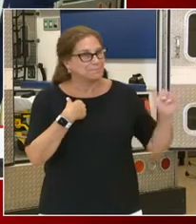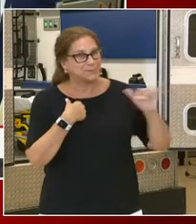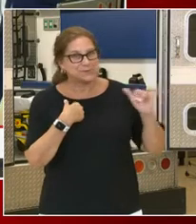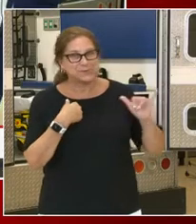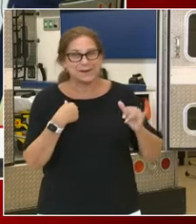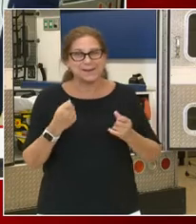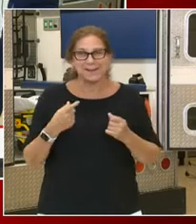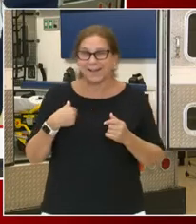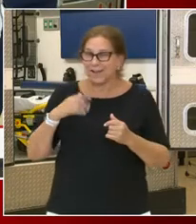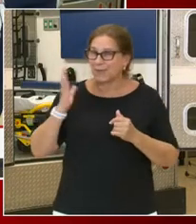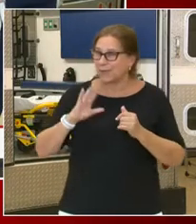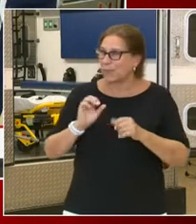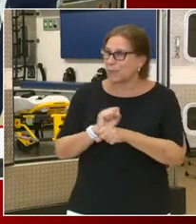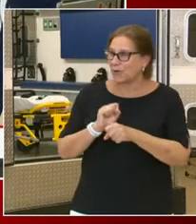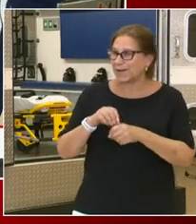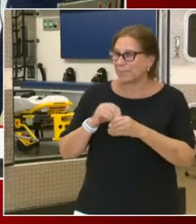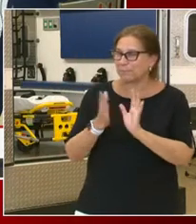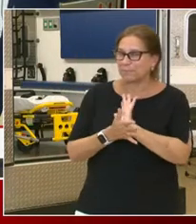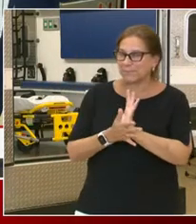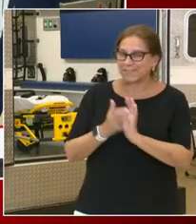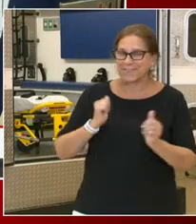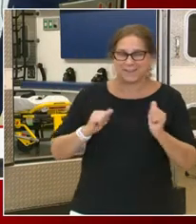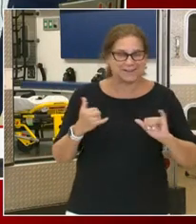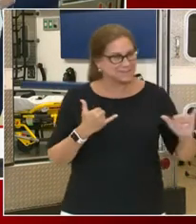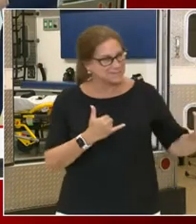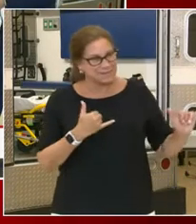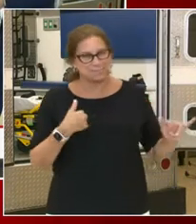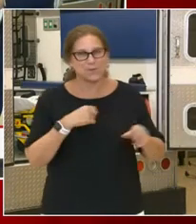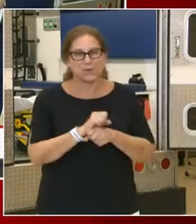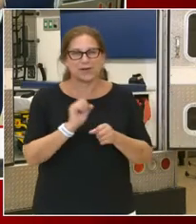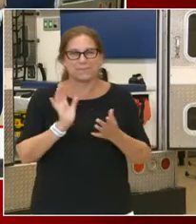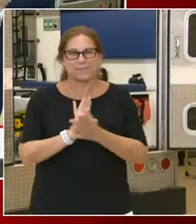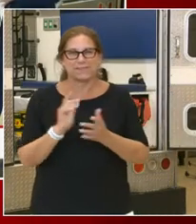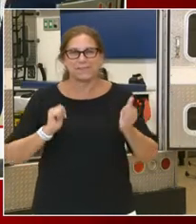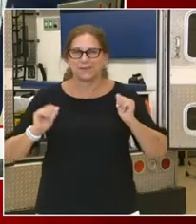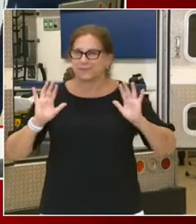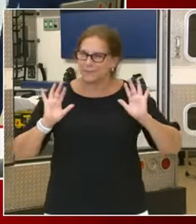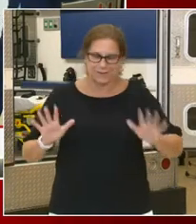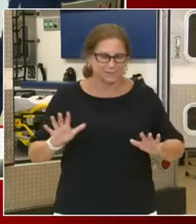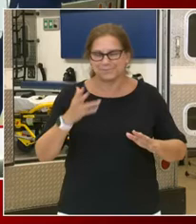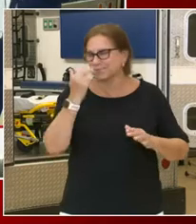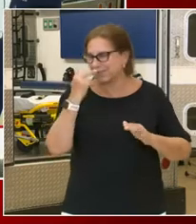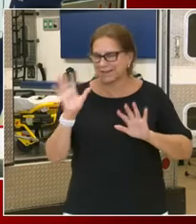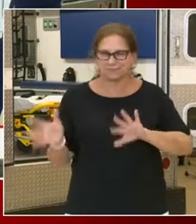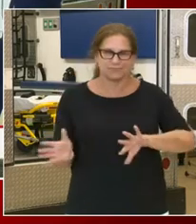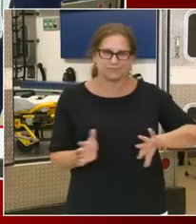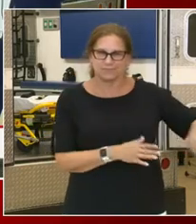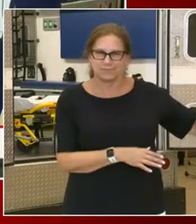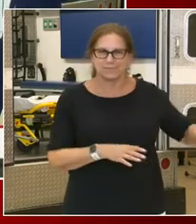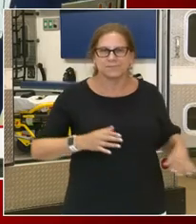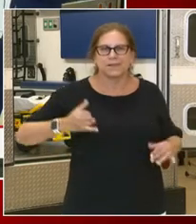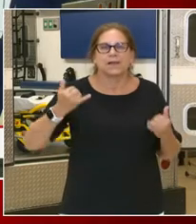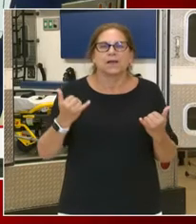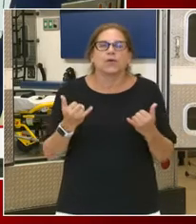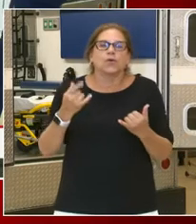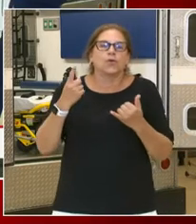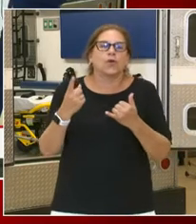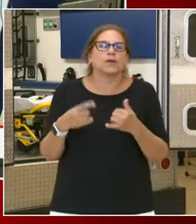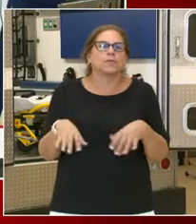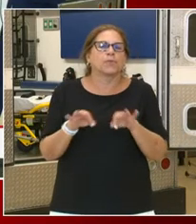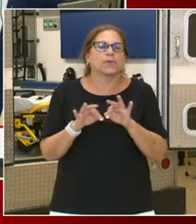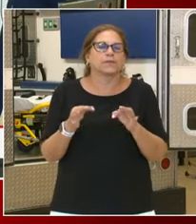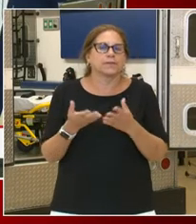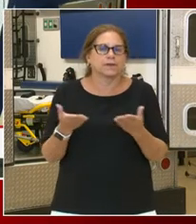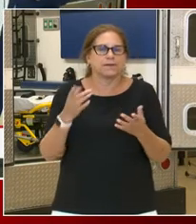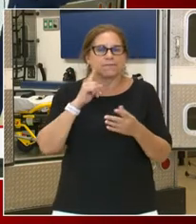But Director Smith, I want to talk about one of the key tenets of the Mayor's workforce investments is strengthening the